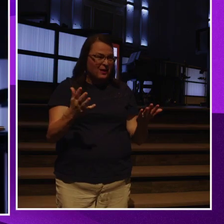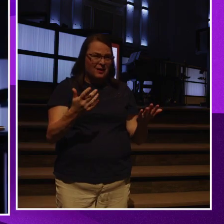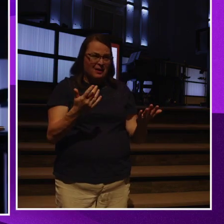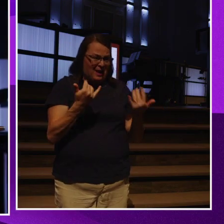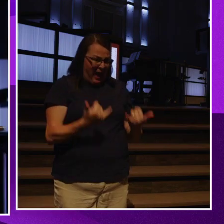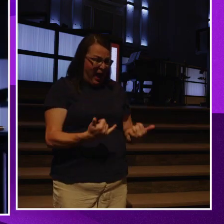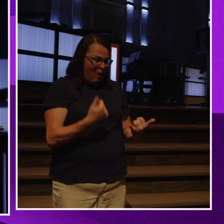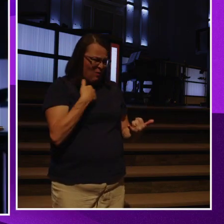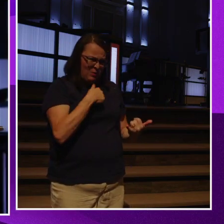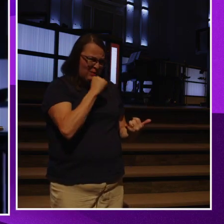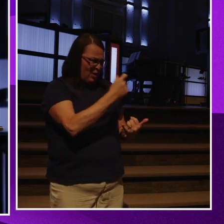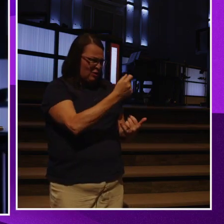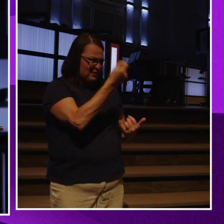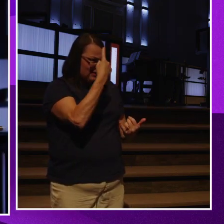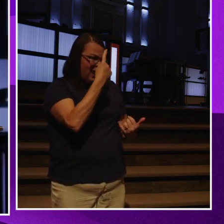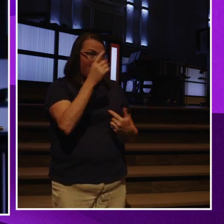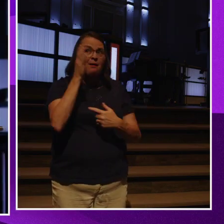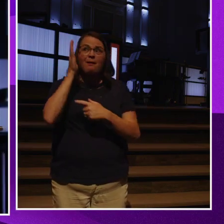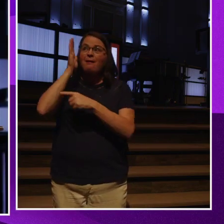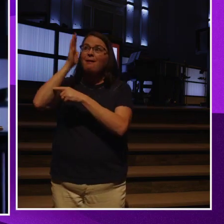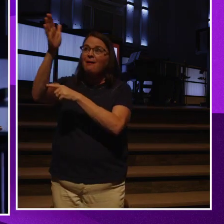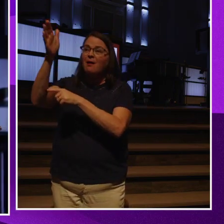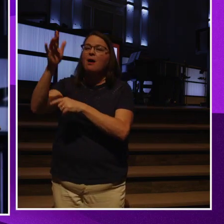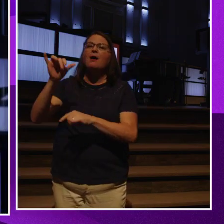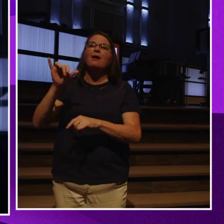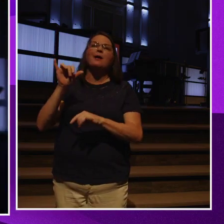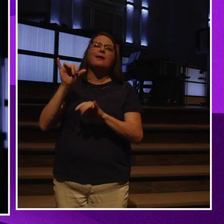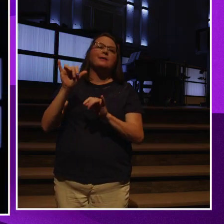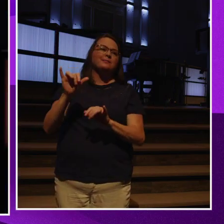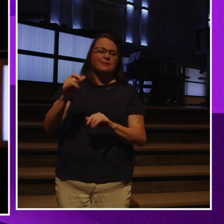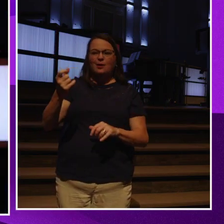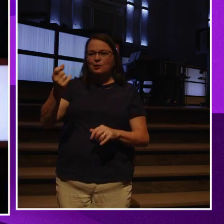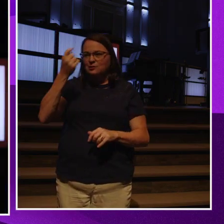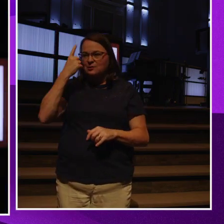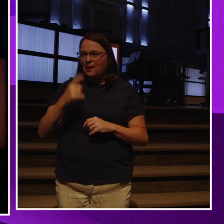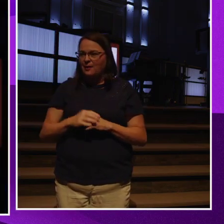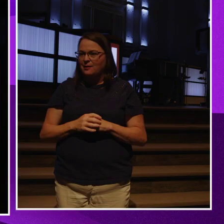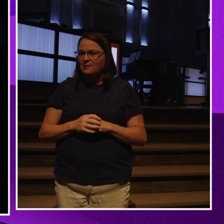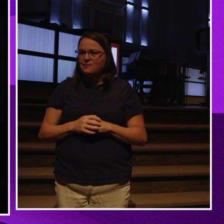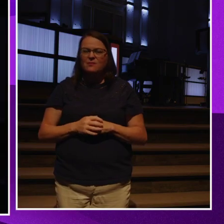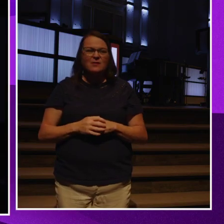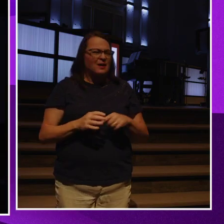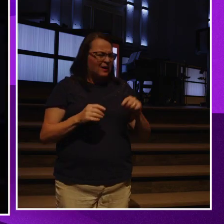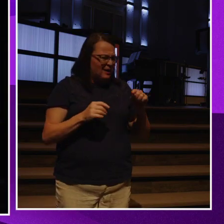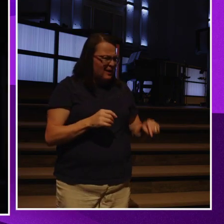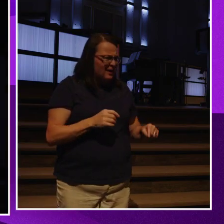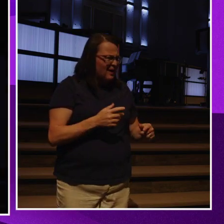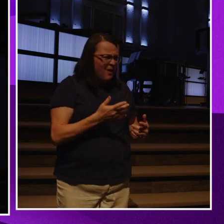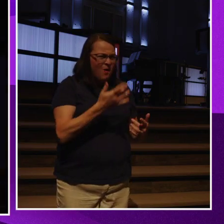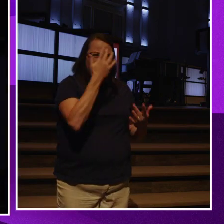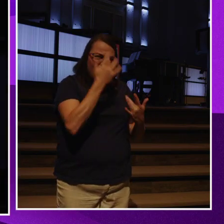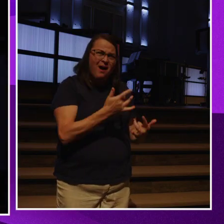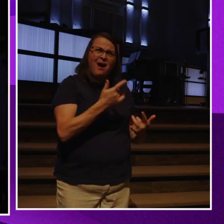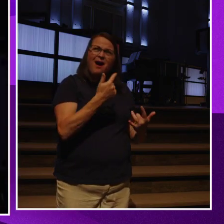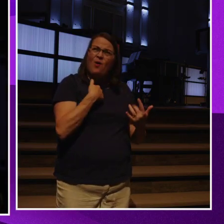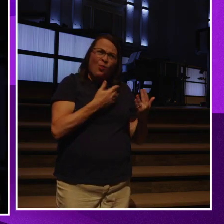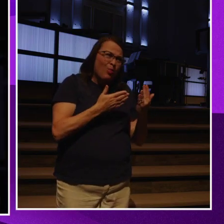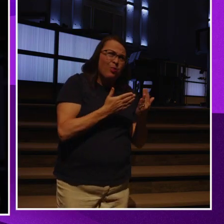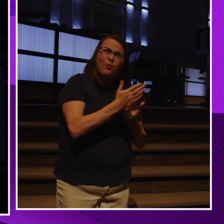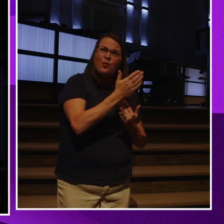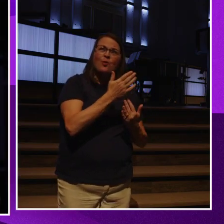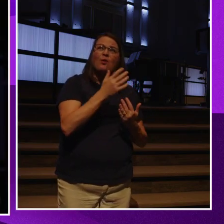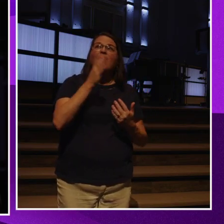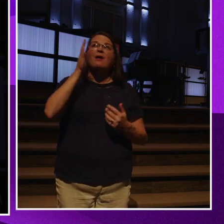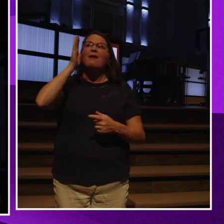understand. All the circumstances that we couldn't contemplate while we had to go through them will make sense. And Paul